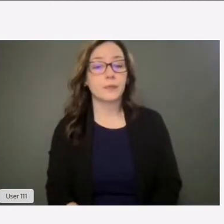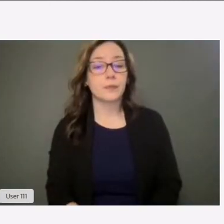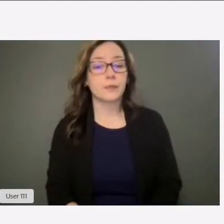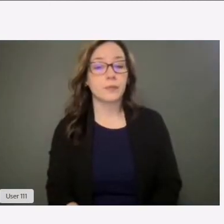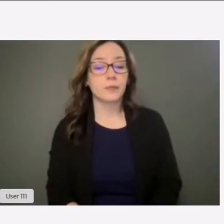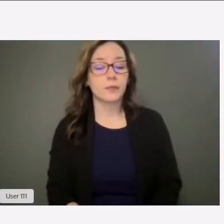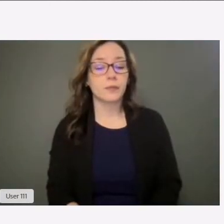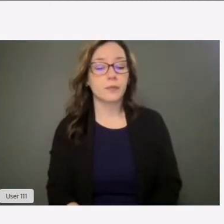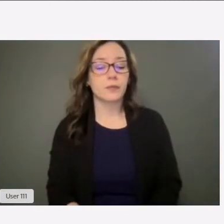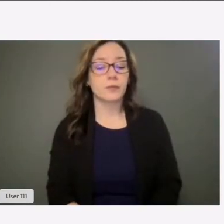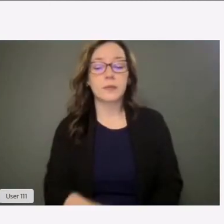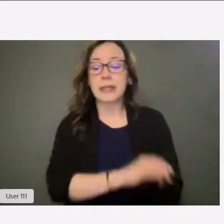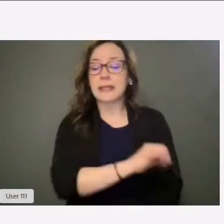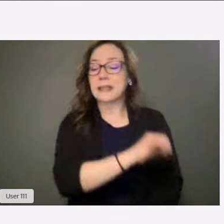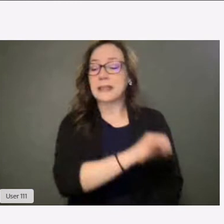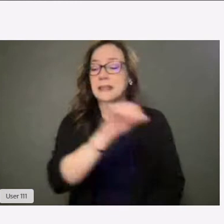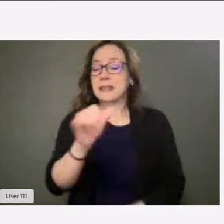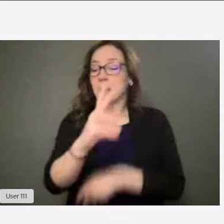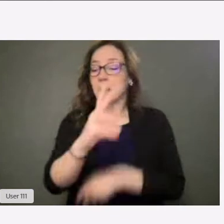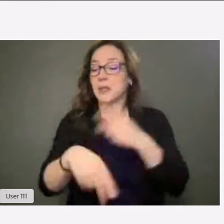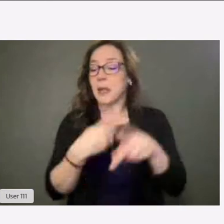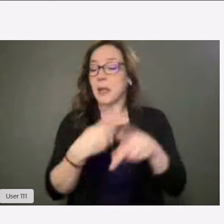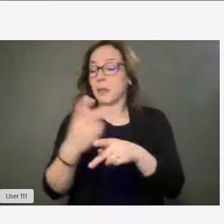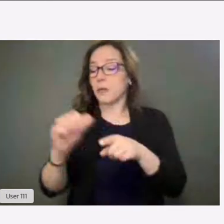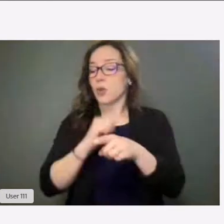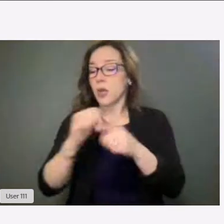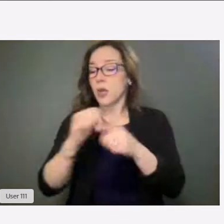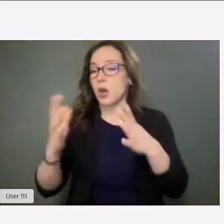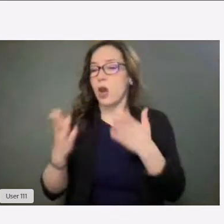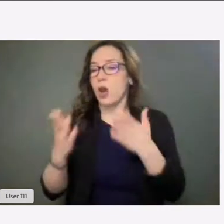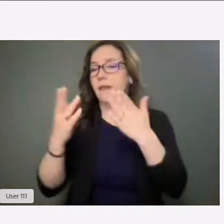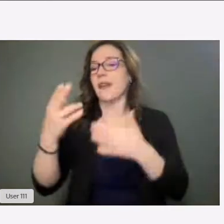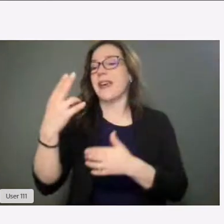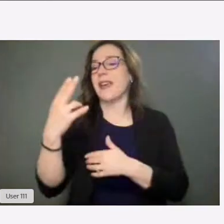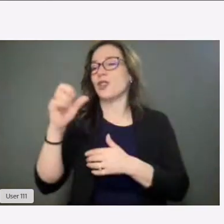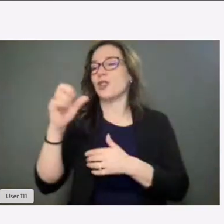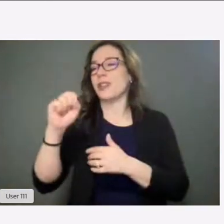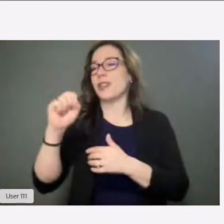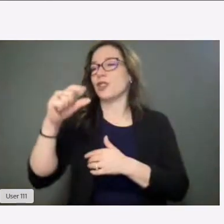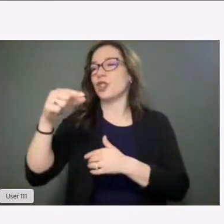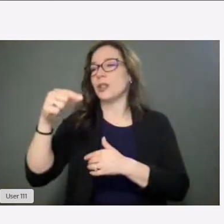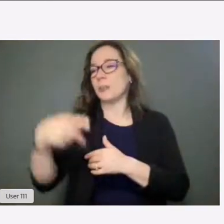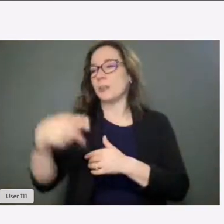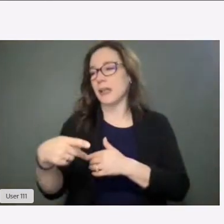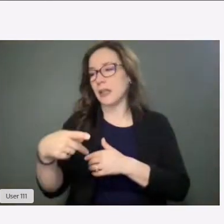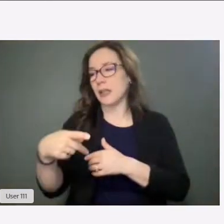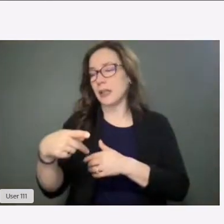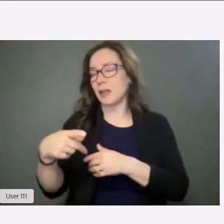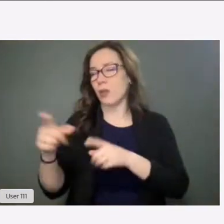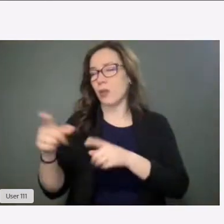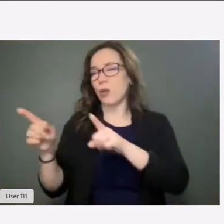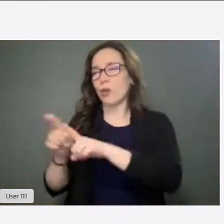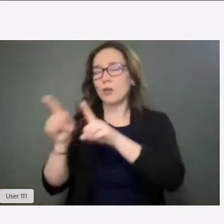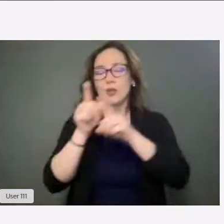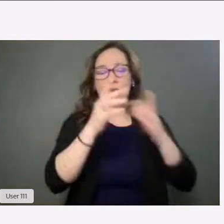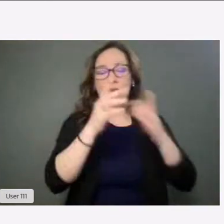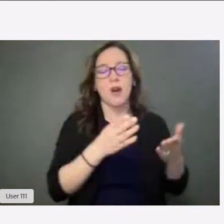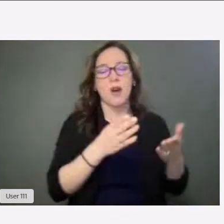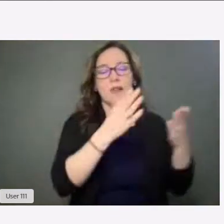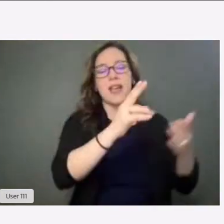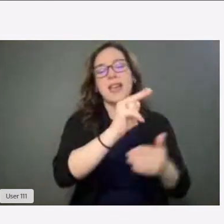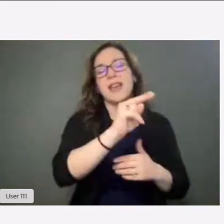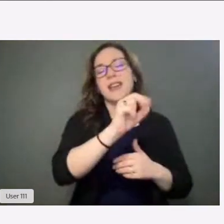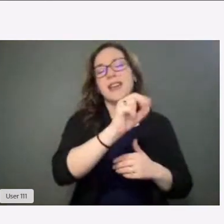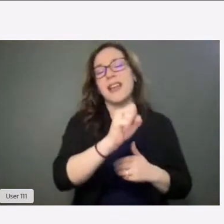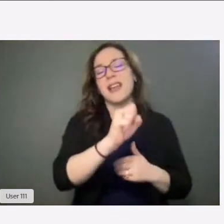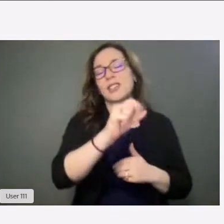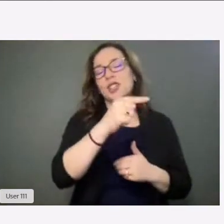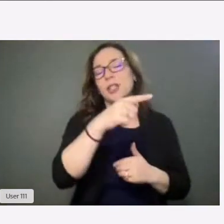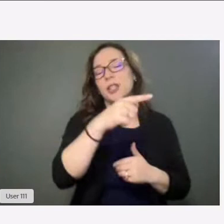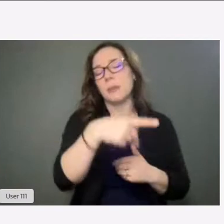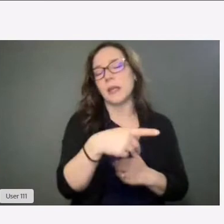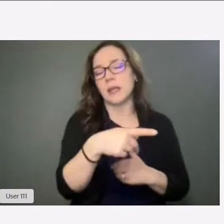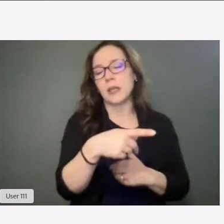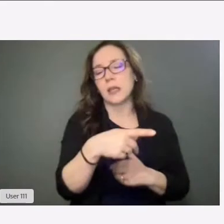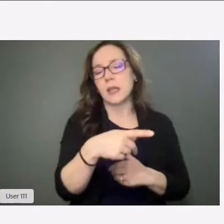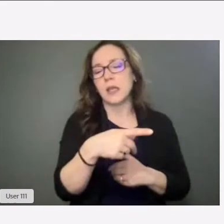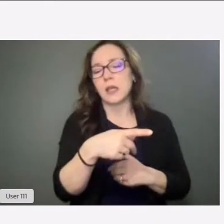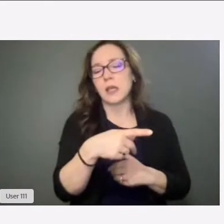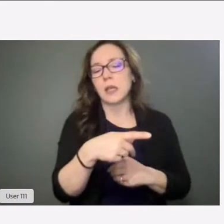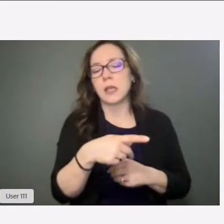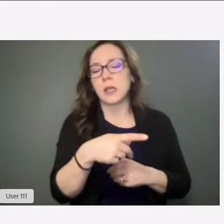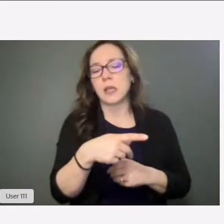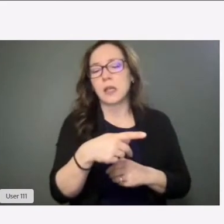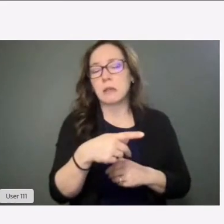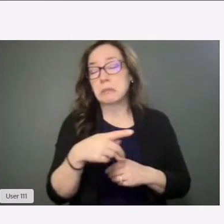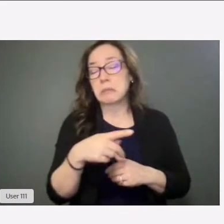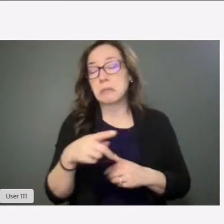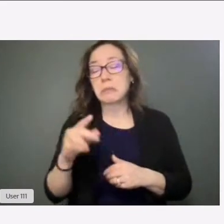same type of trainings offered through the HSGP also be offered through the NSGP? I don't know, Ginny,